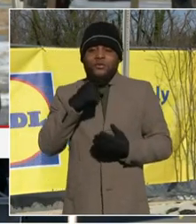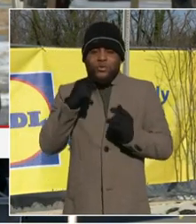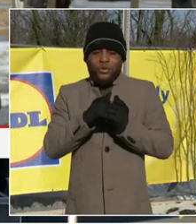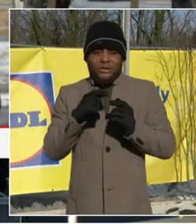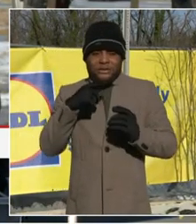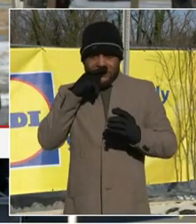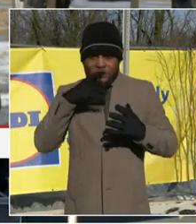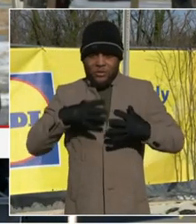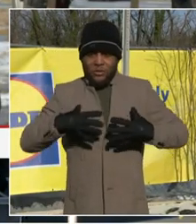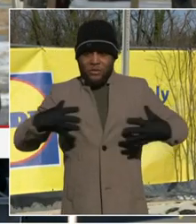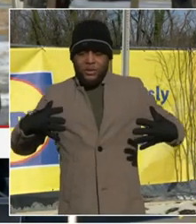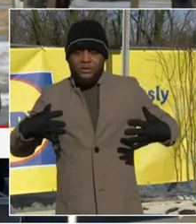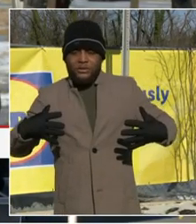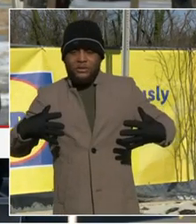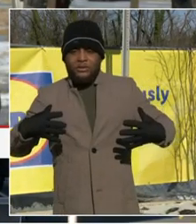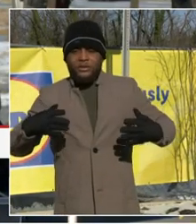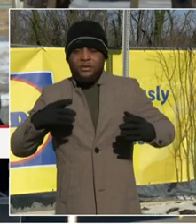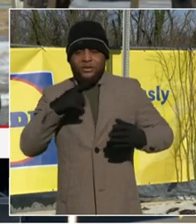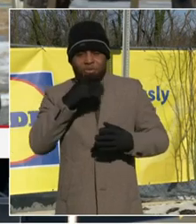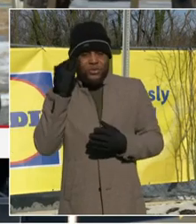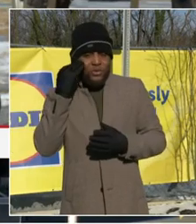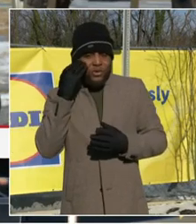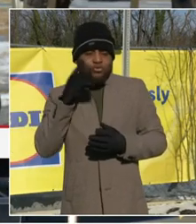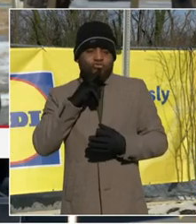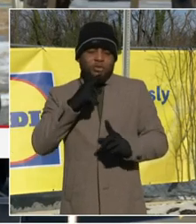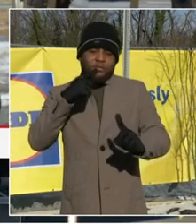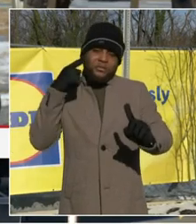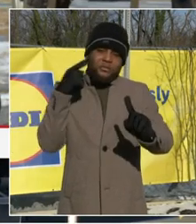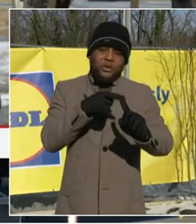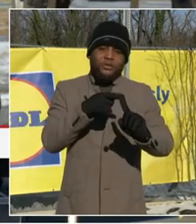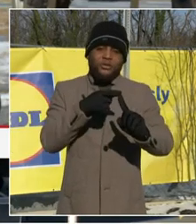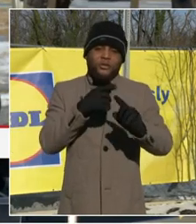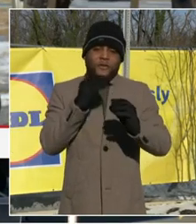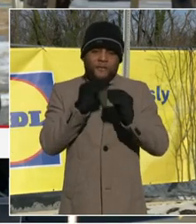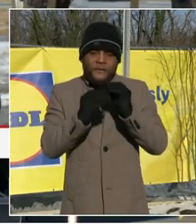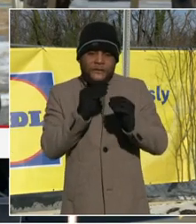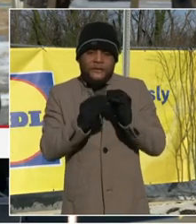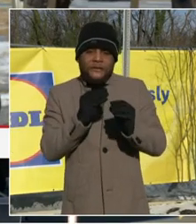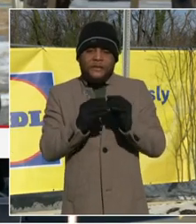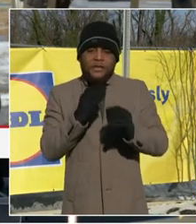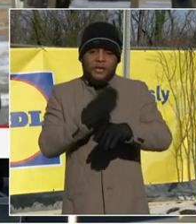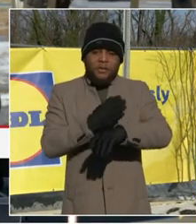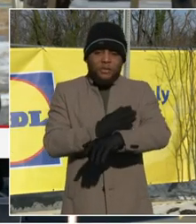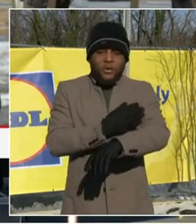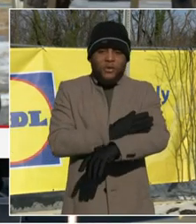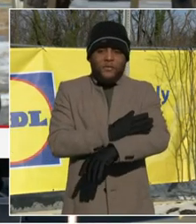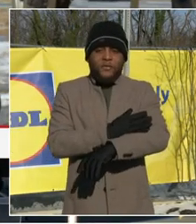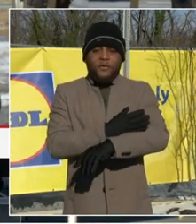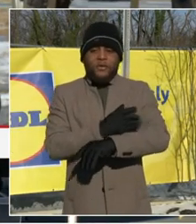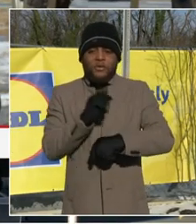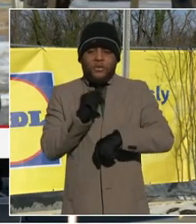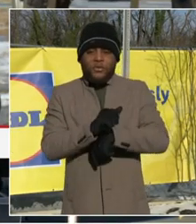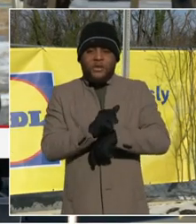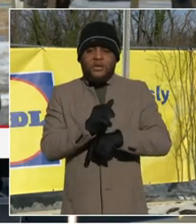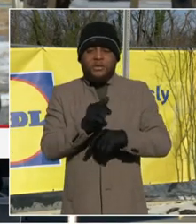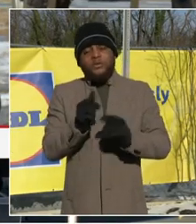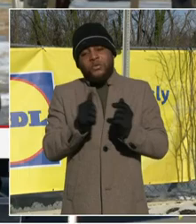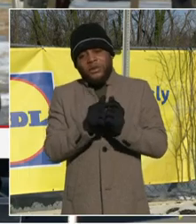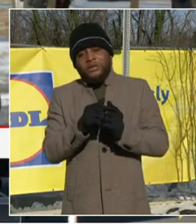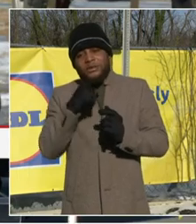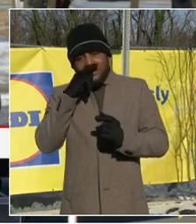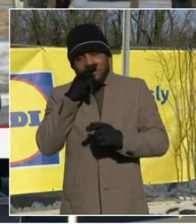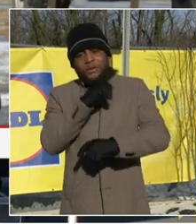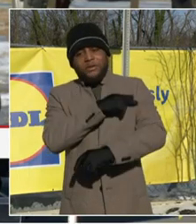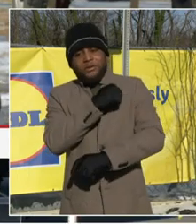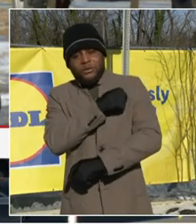to a new incubator that opened for Children's Hospital where they're doing a lot of research around childhood obesity. And